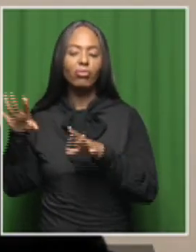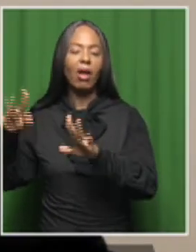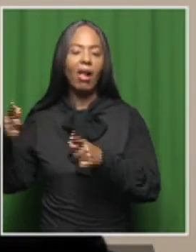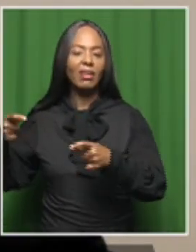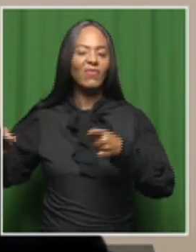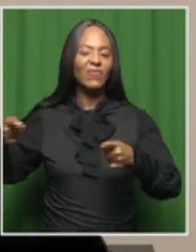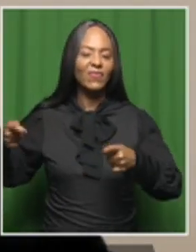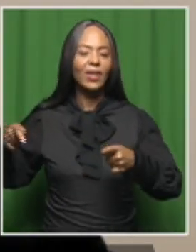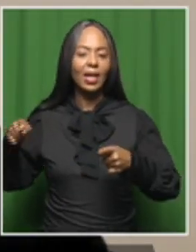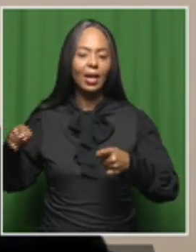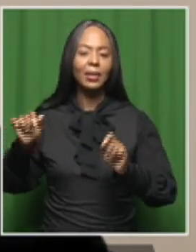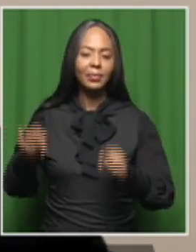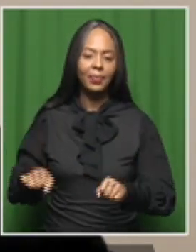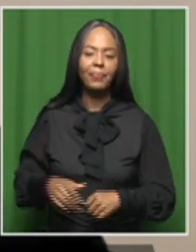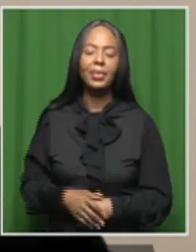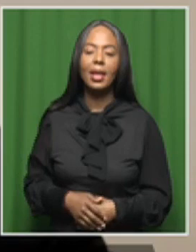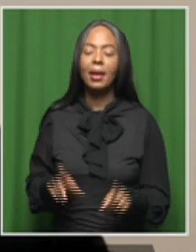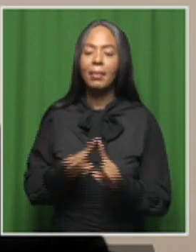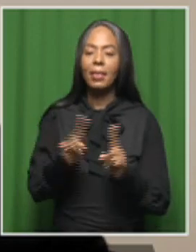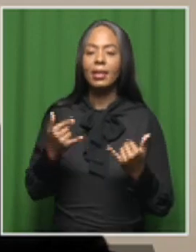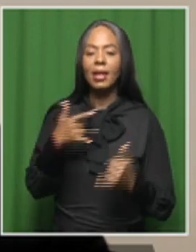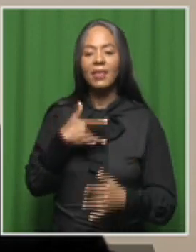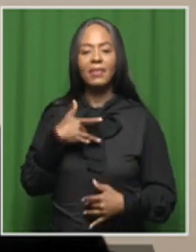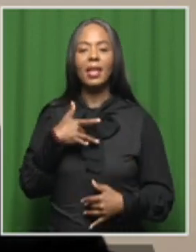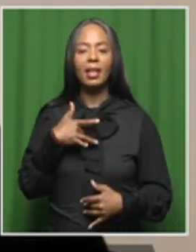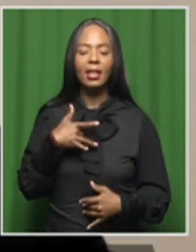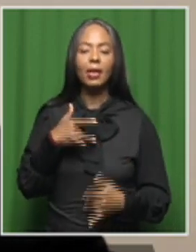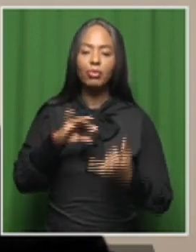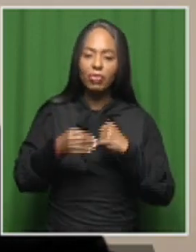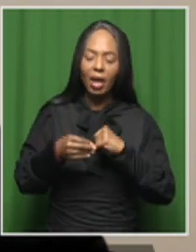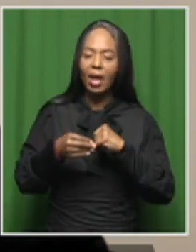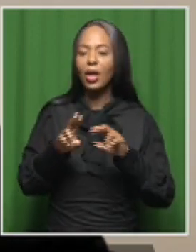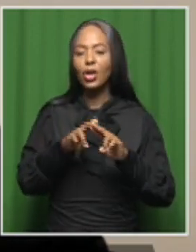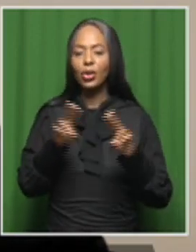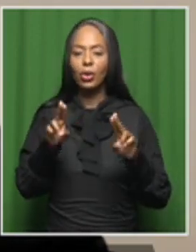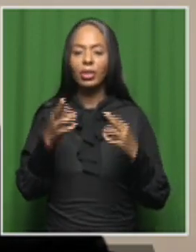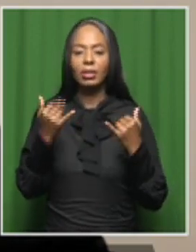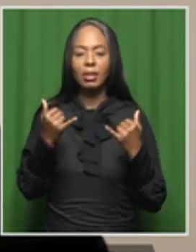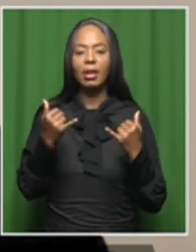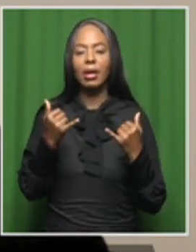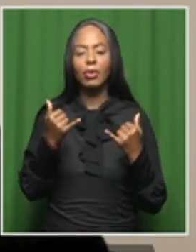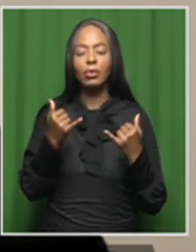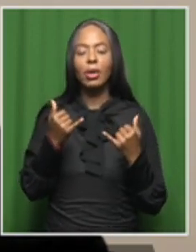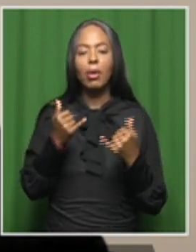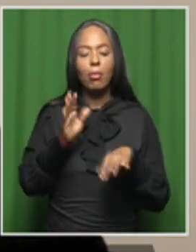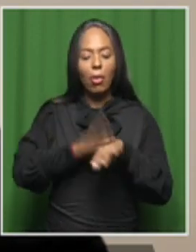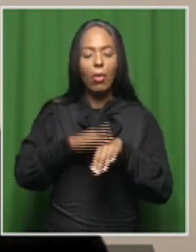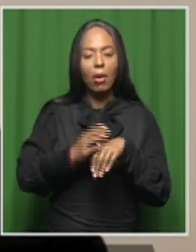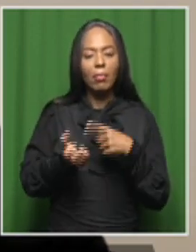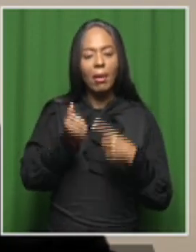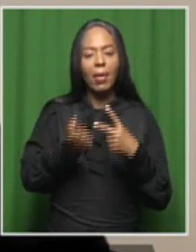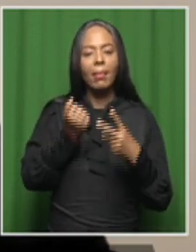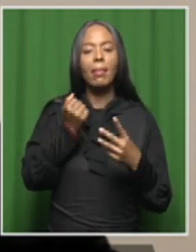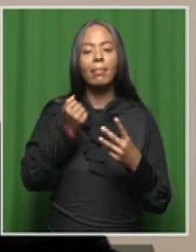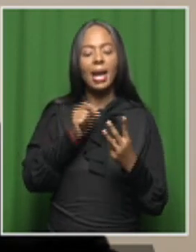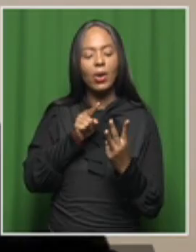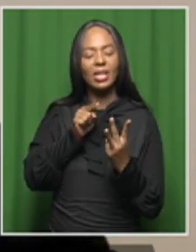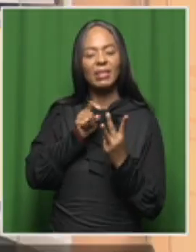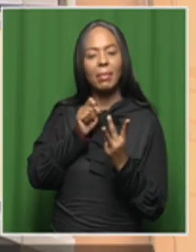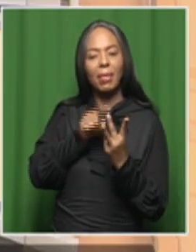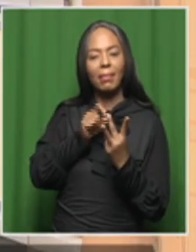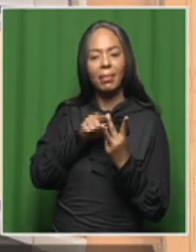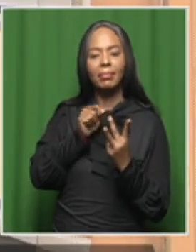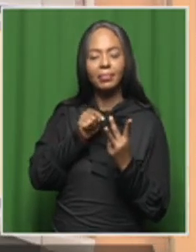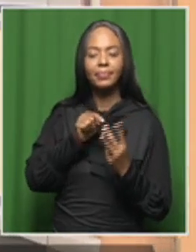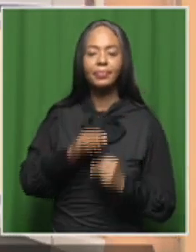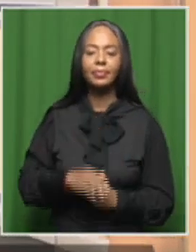boundary scoring opportunities. But I do feel that you want to try and knock, those last 2 wickets over as quickly as you possibly can. Indeed. Something else that